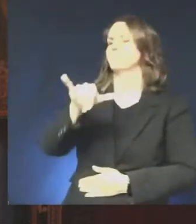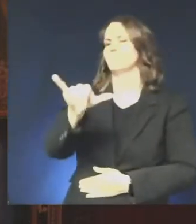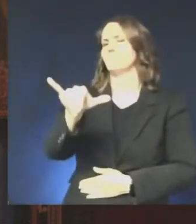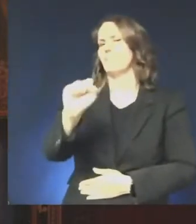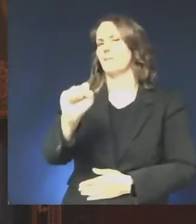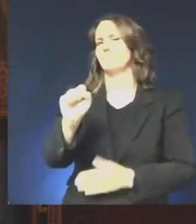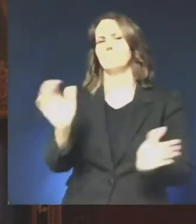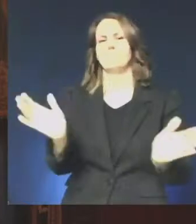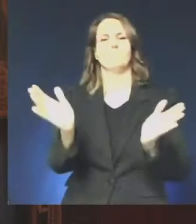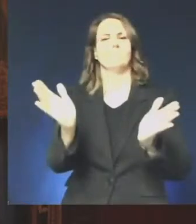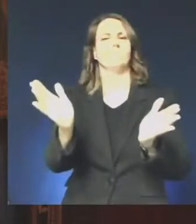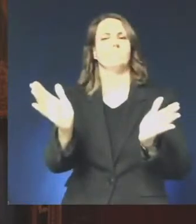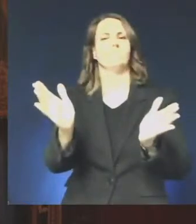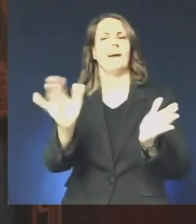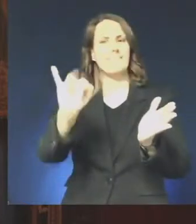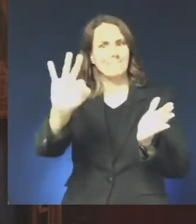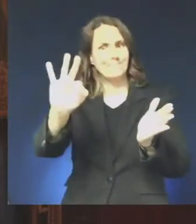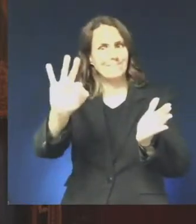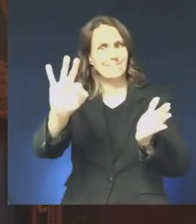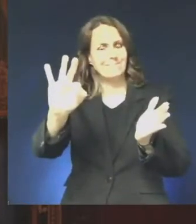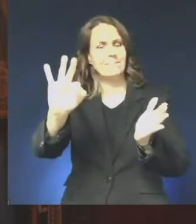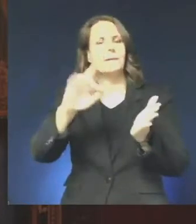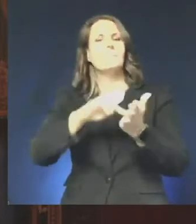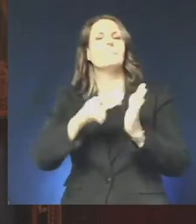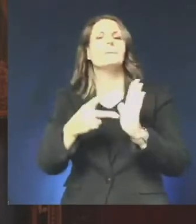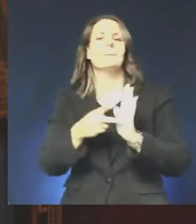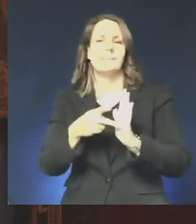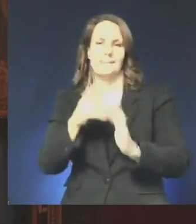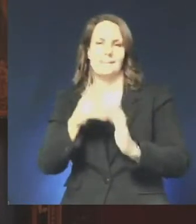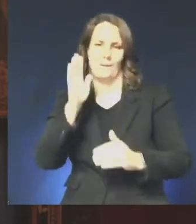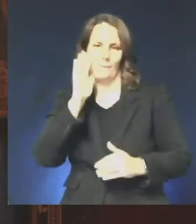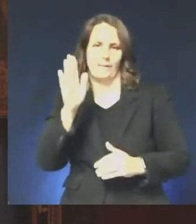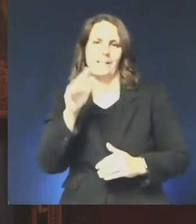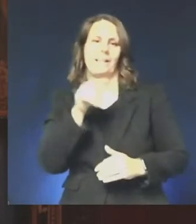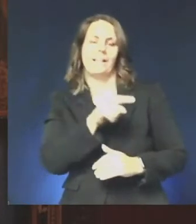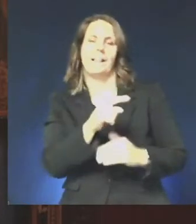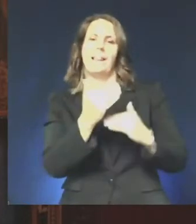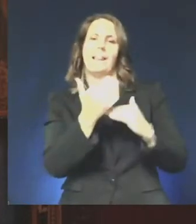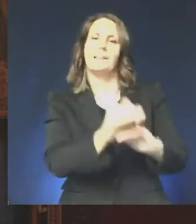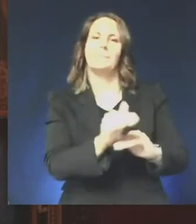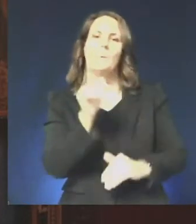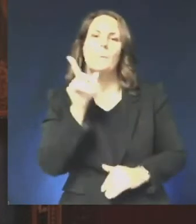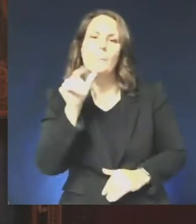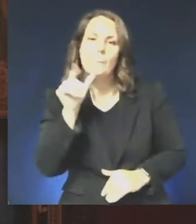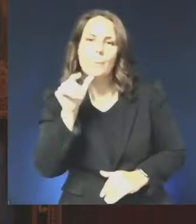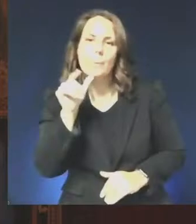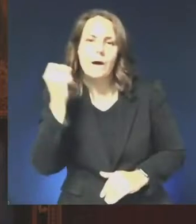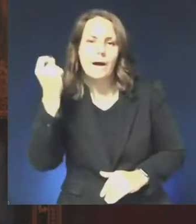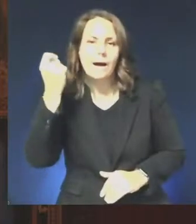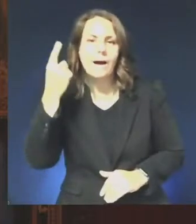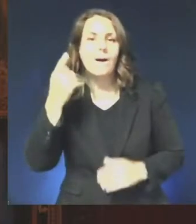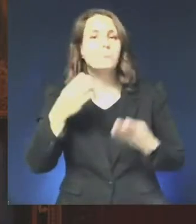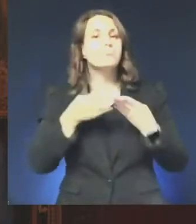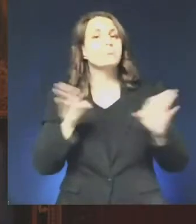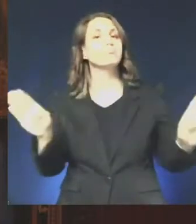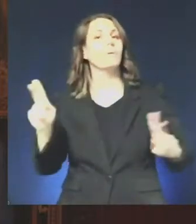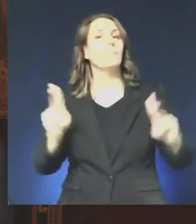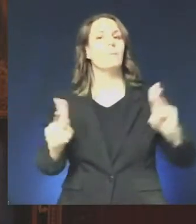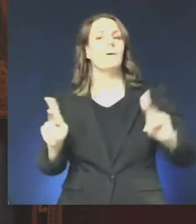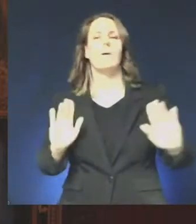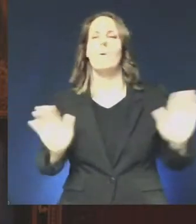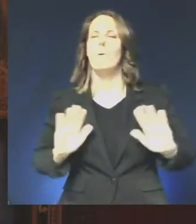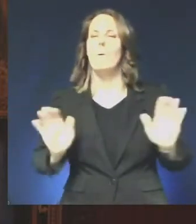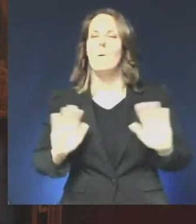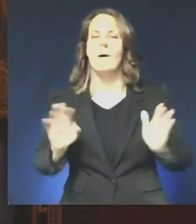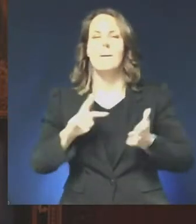system. And people who have received organ transplantations is probably the most likely example of those. It's not likely that's going